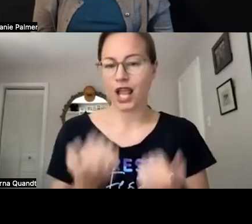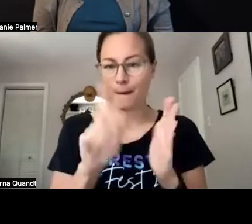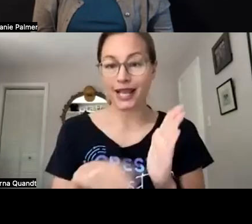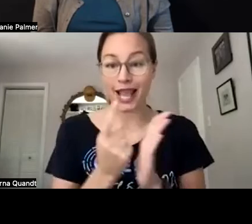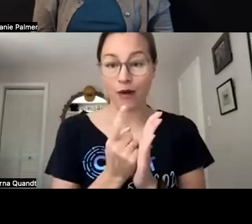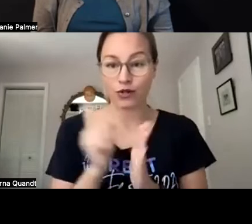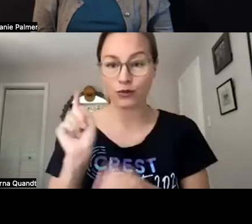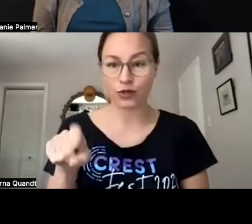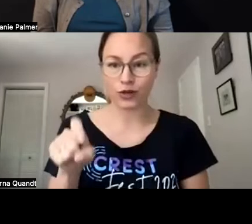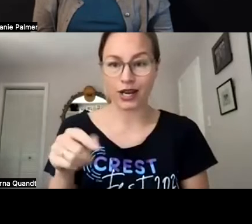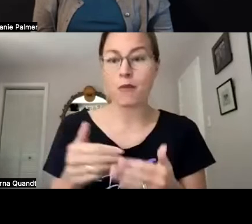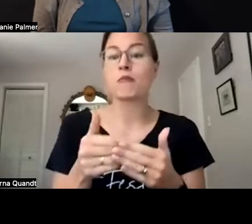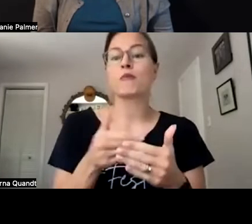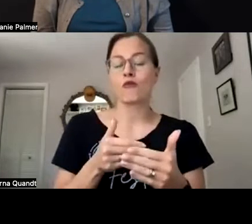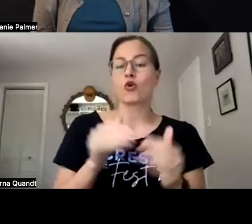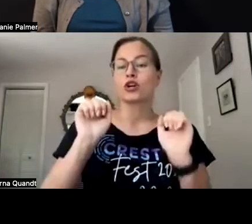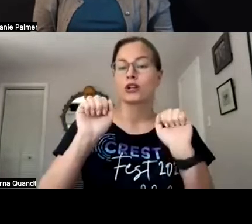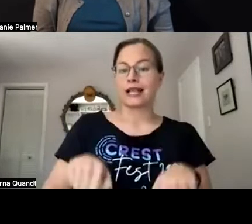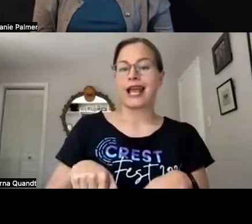data will this technology need